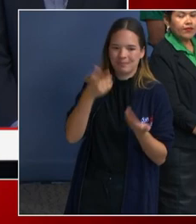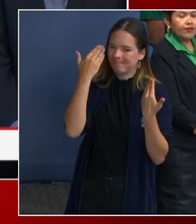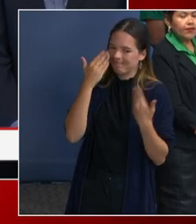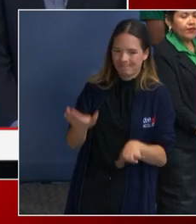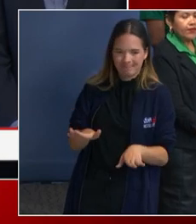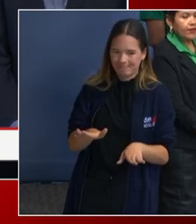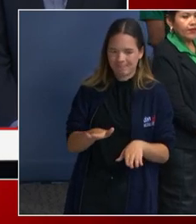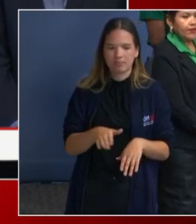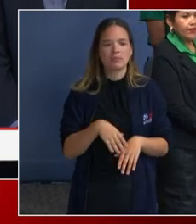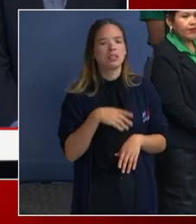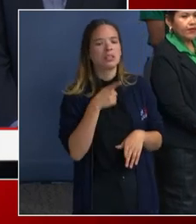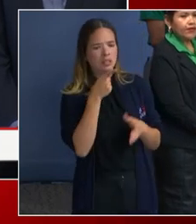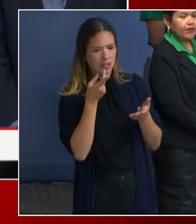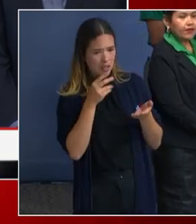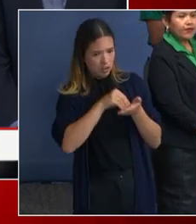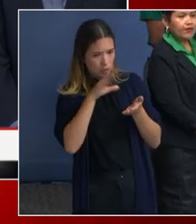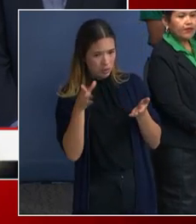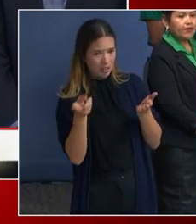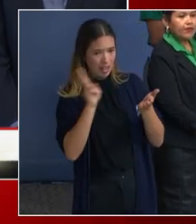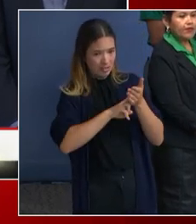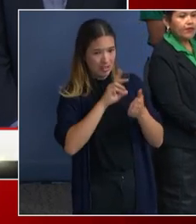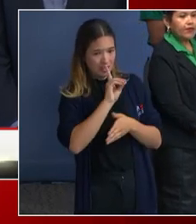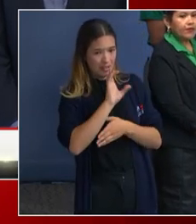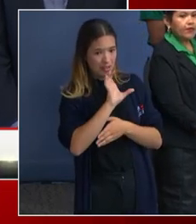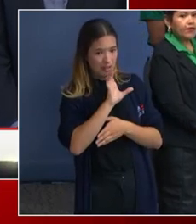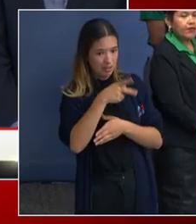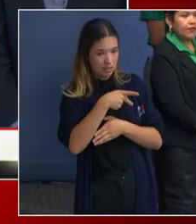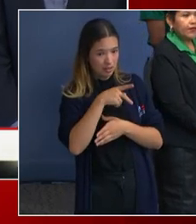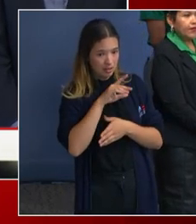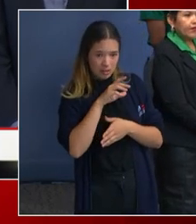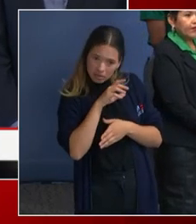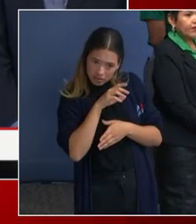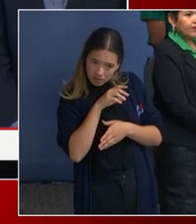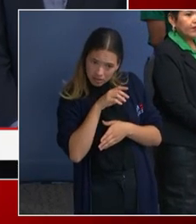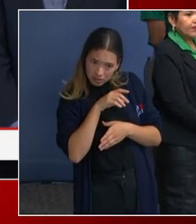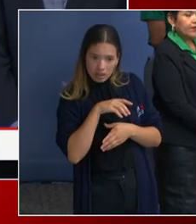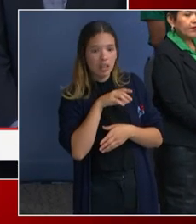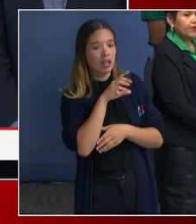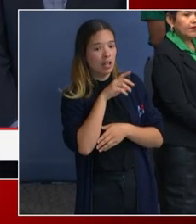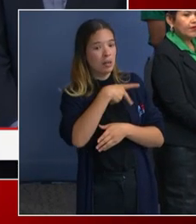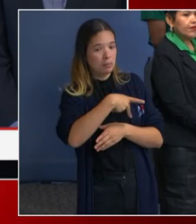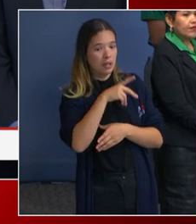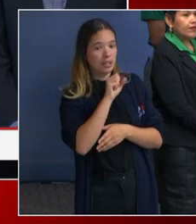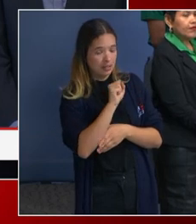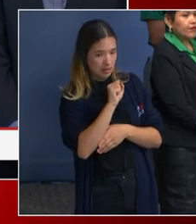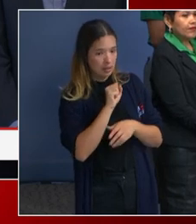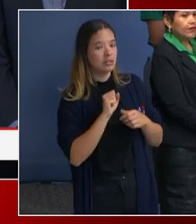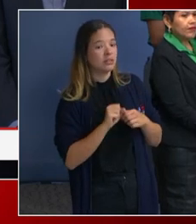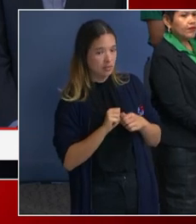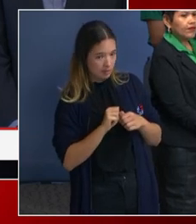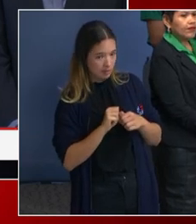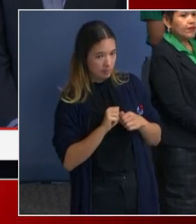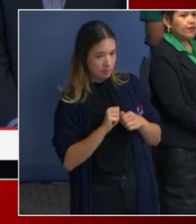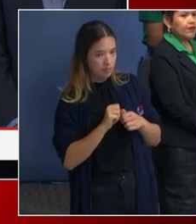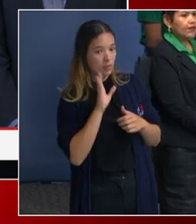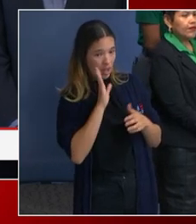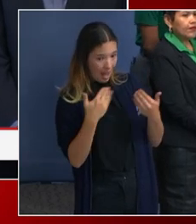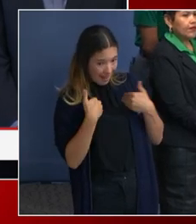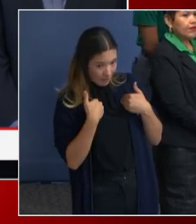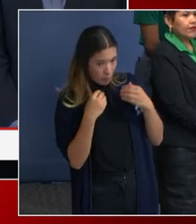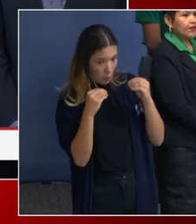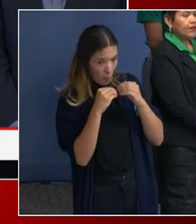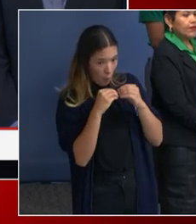being enrolled in DCPS. Are there going to be more ESL teachers at those schools that most are going to, or what